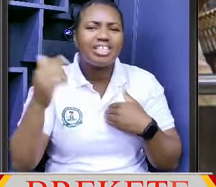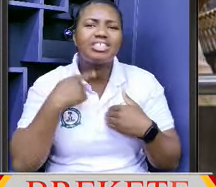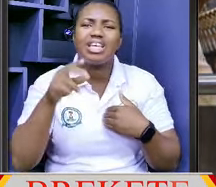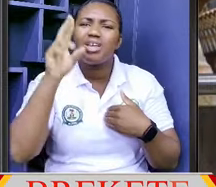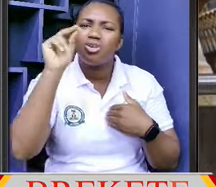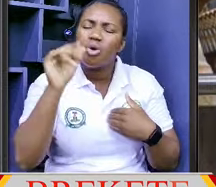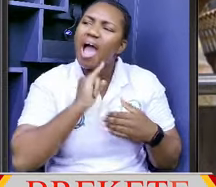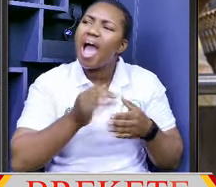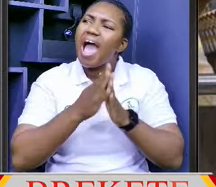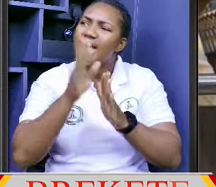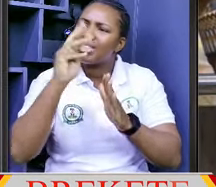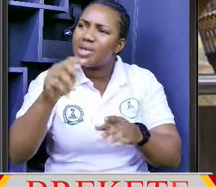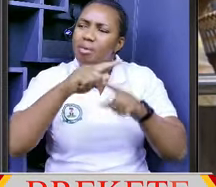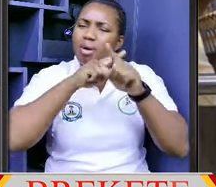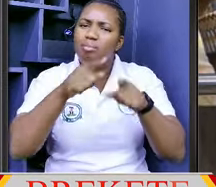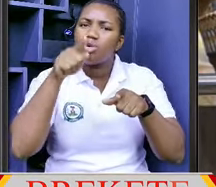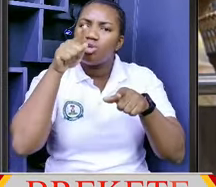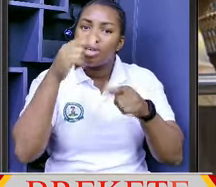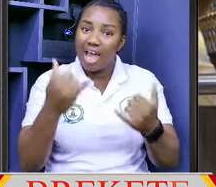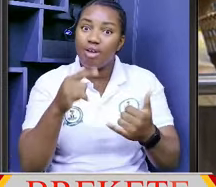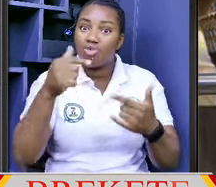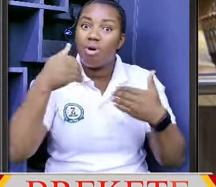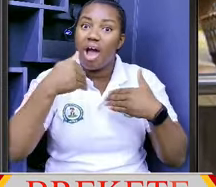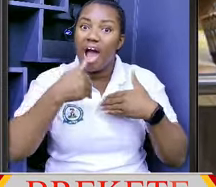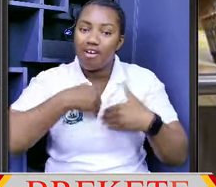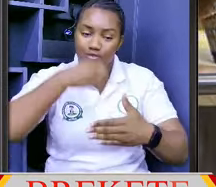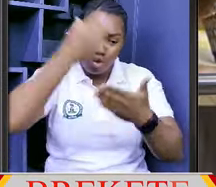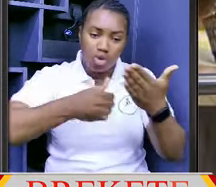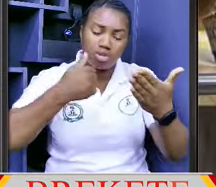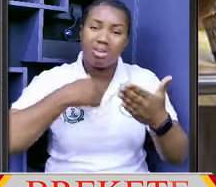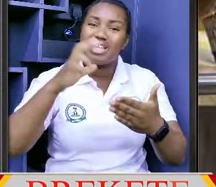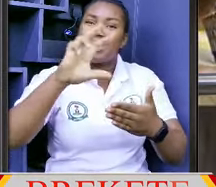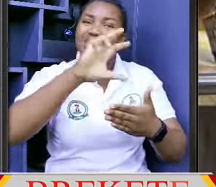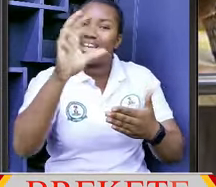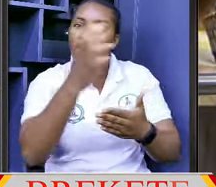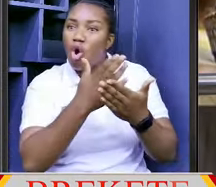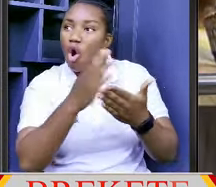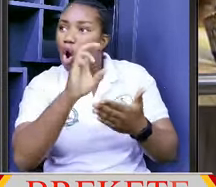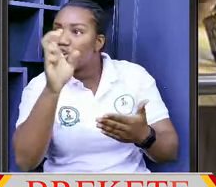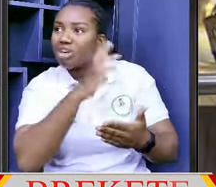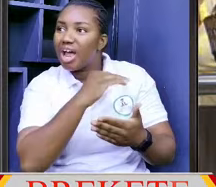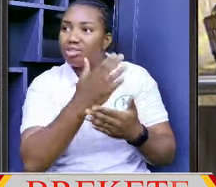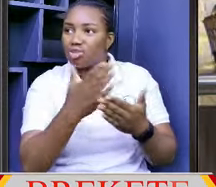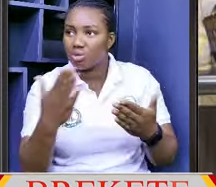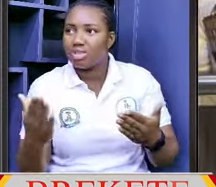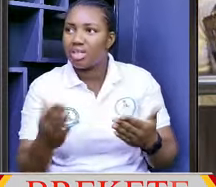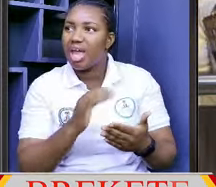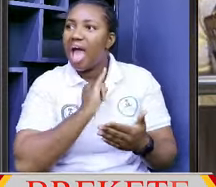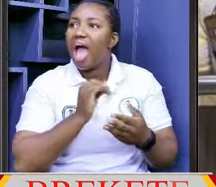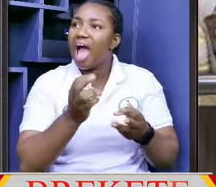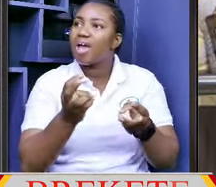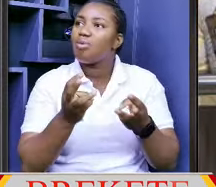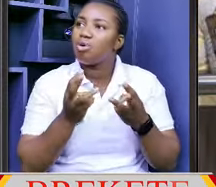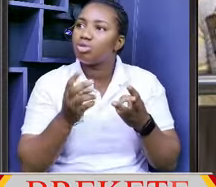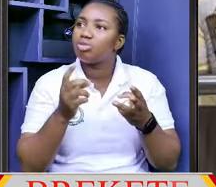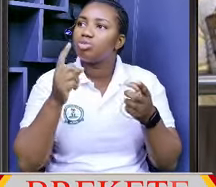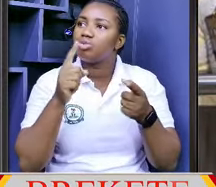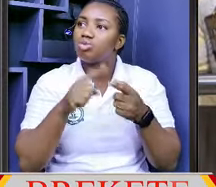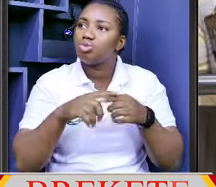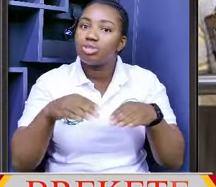them, but now you just charge me 300 and something. I'm a pastor. And because of it, I want to sell my land.